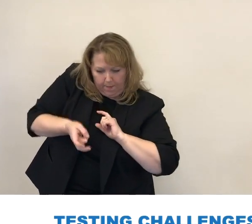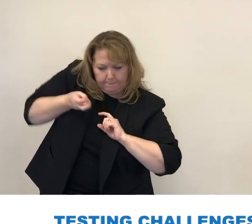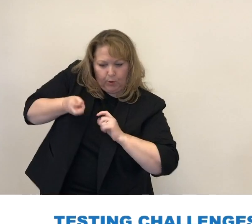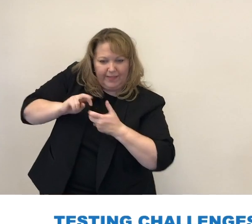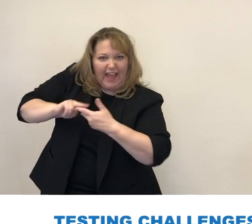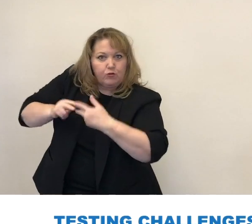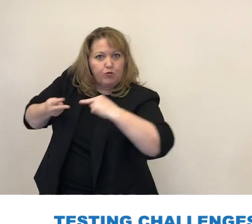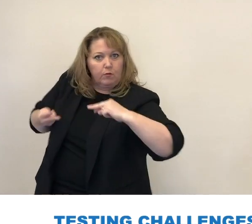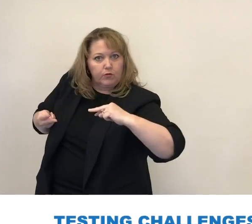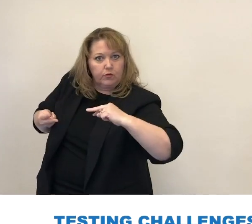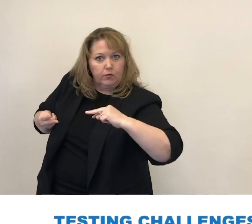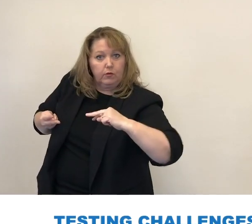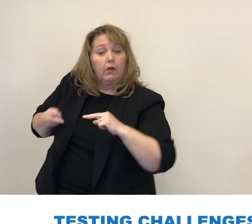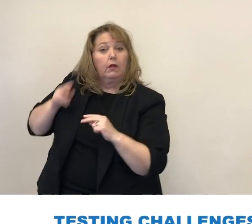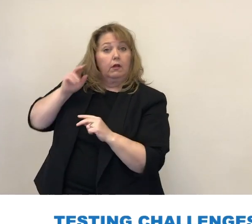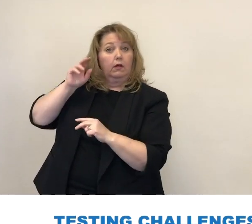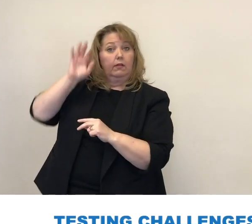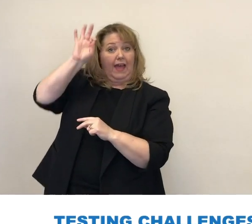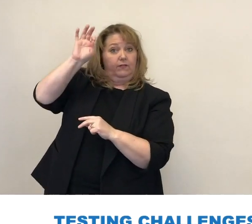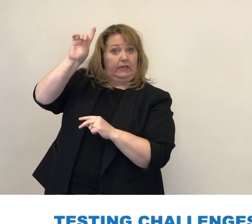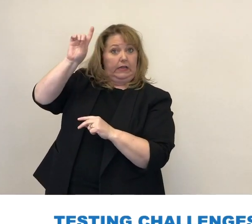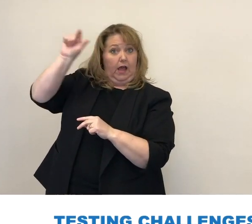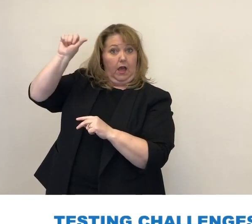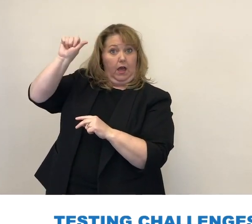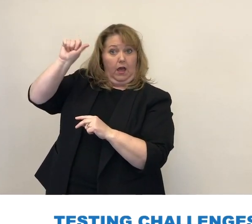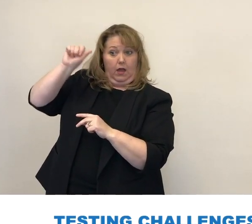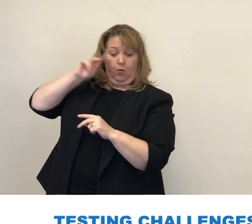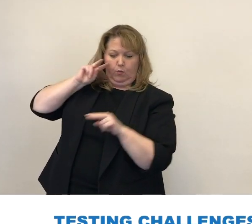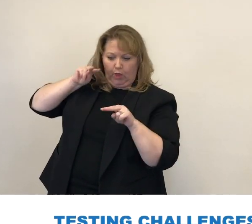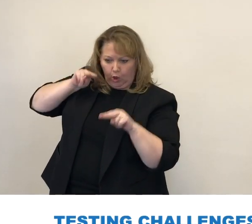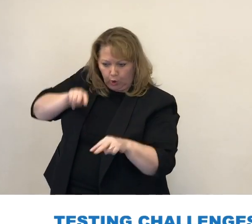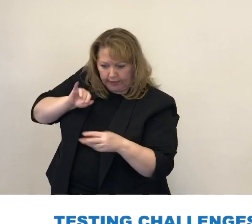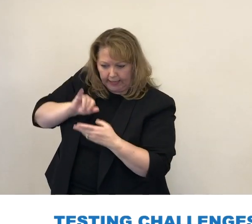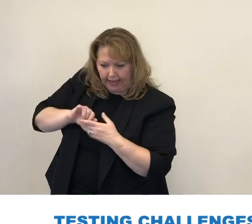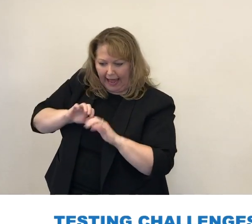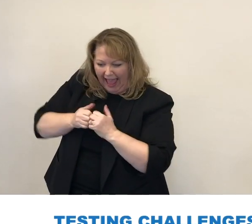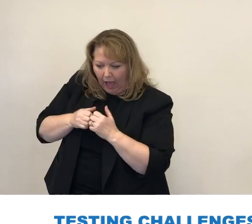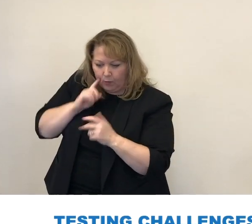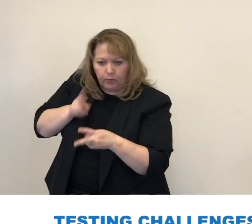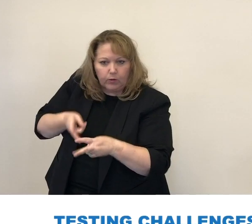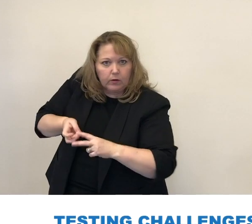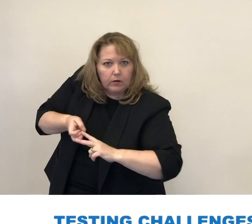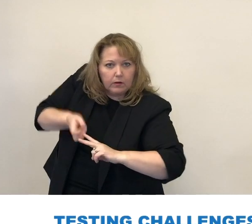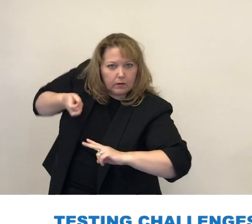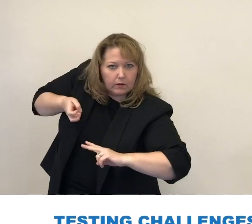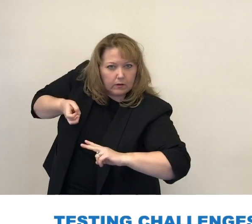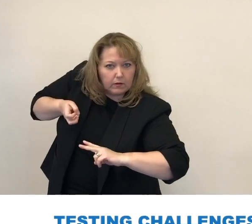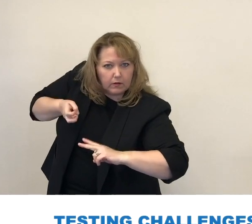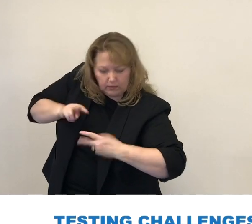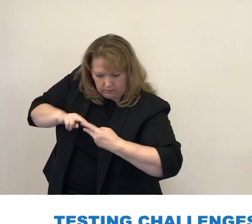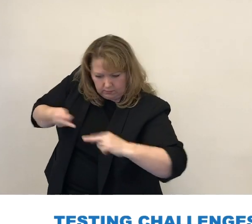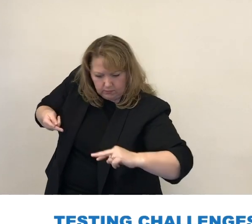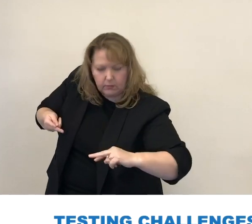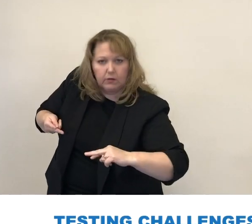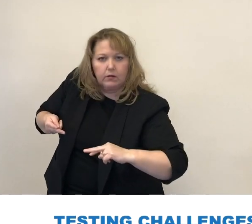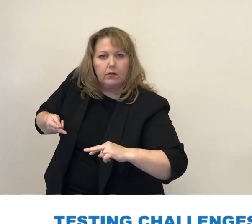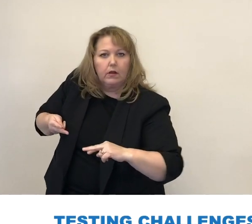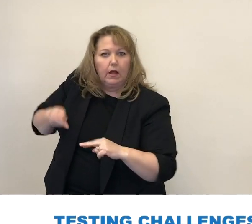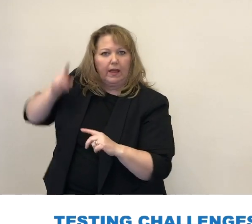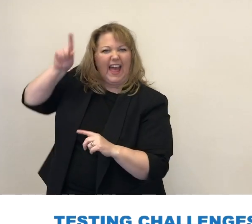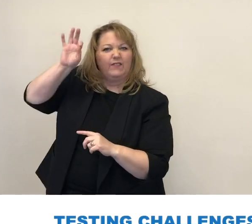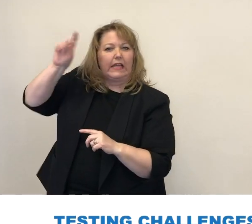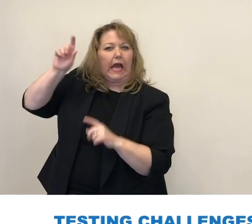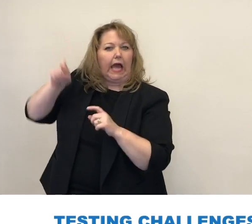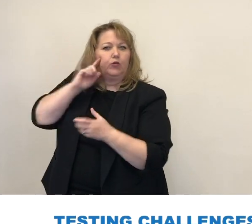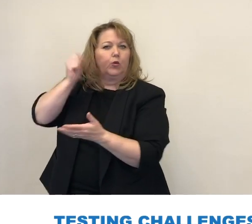was clearing the products that we could use to perform testing one at a time. And you might have heard on the news a lot of talk about ventilators and how states